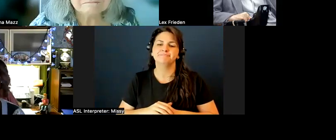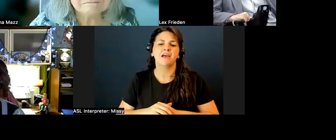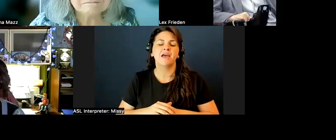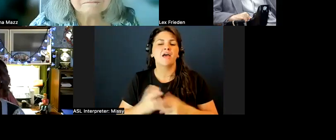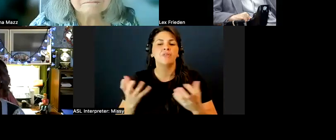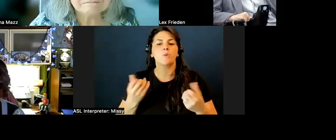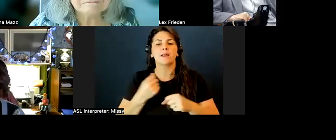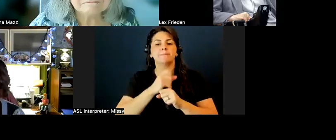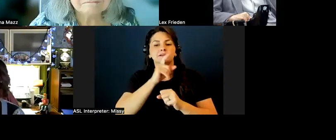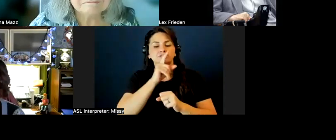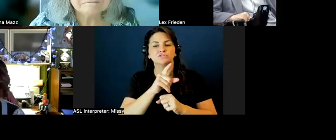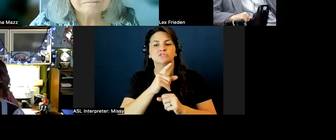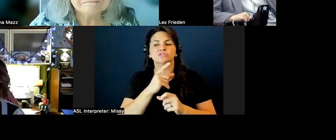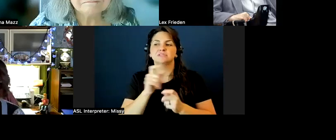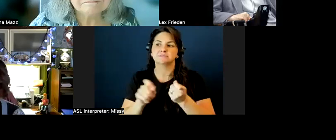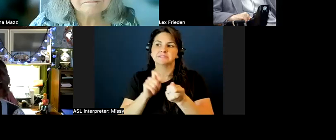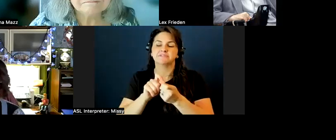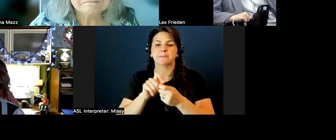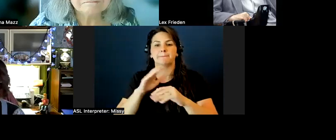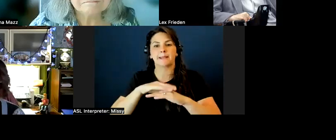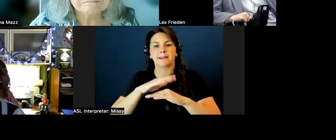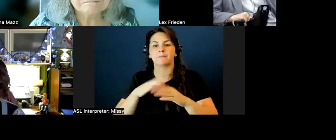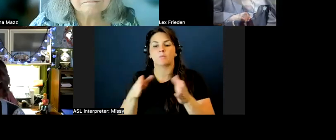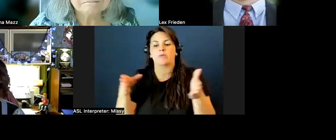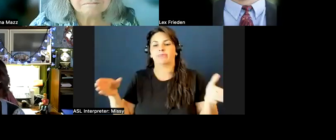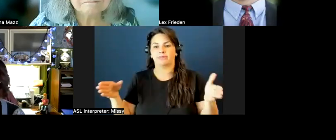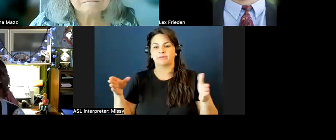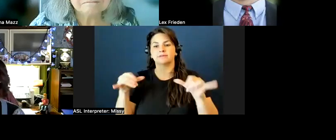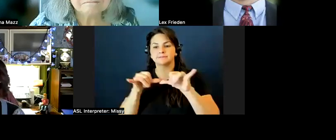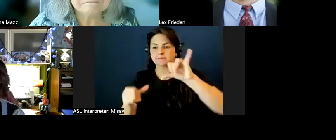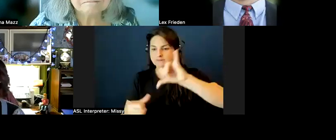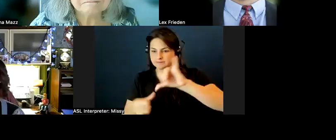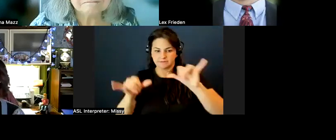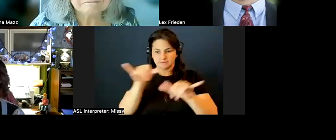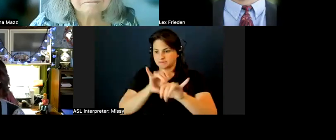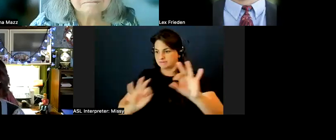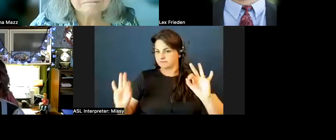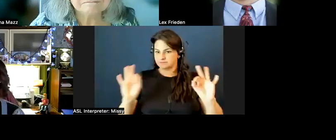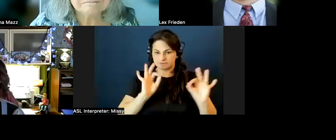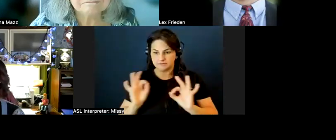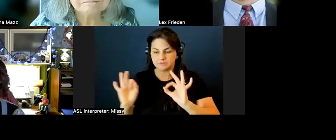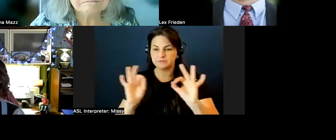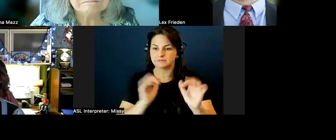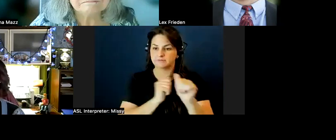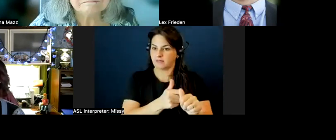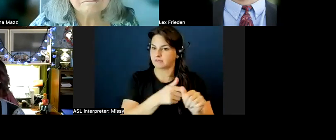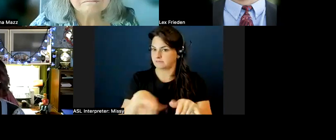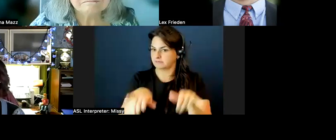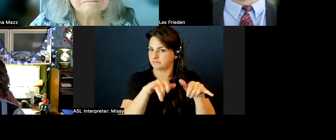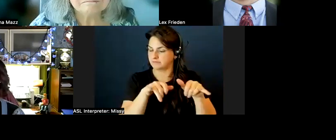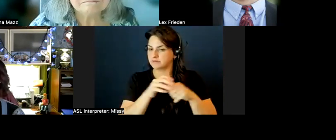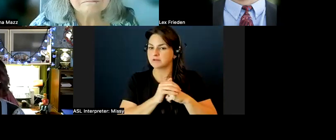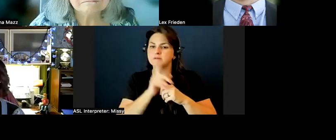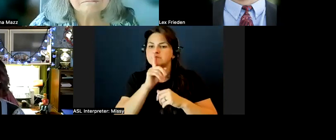minimum width is here and there and height is here and there and so on. They're not